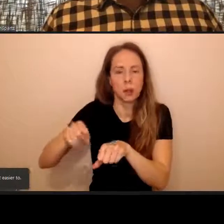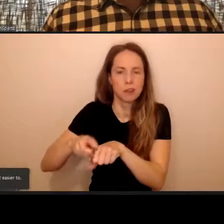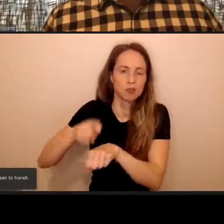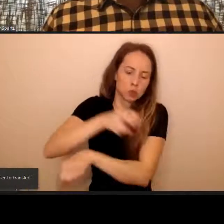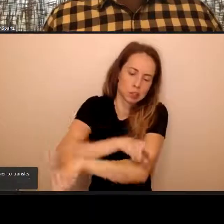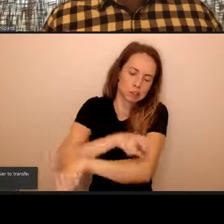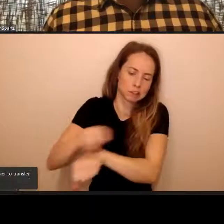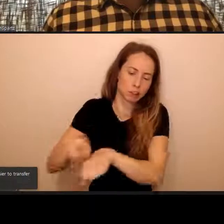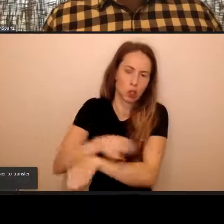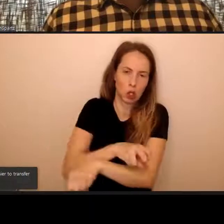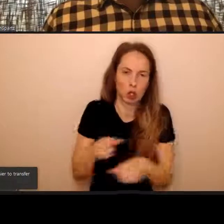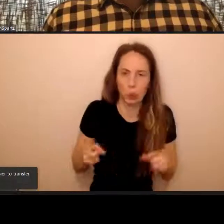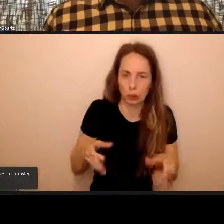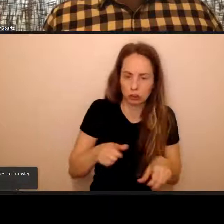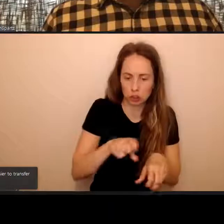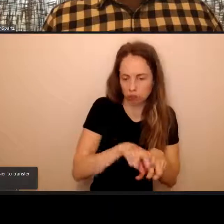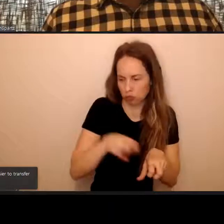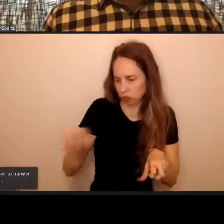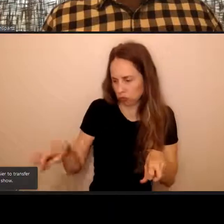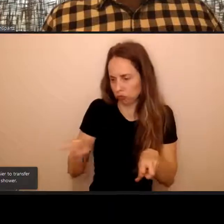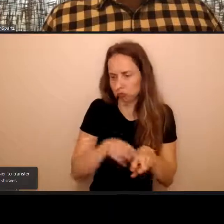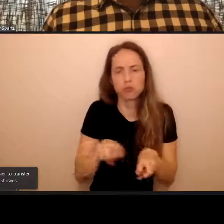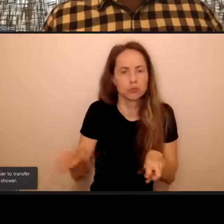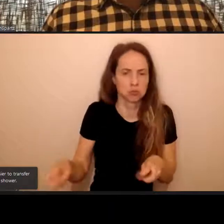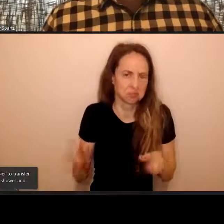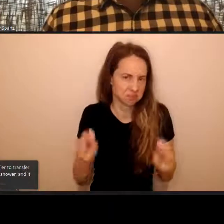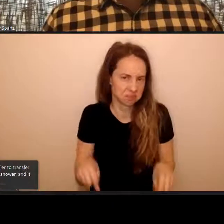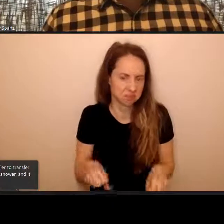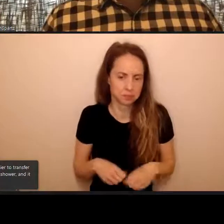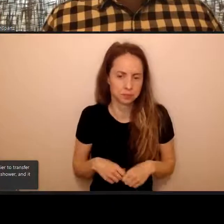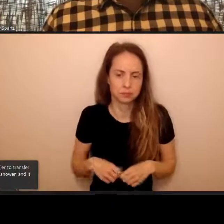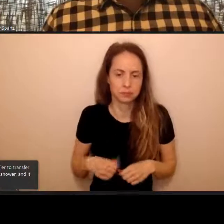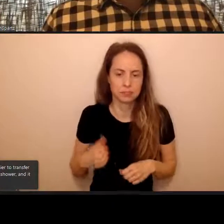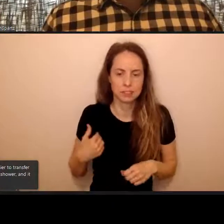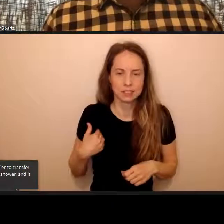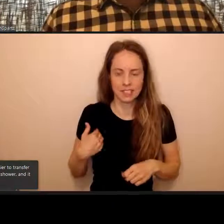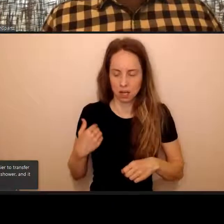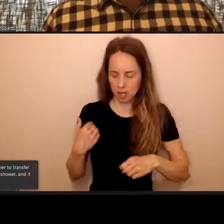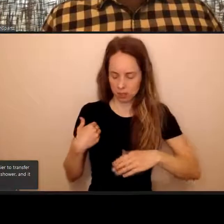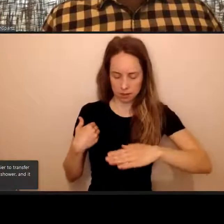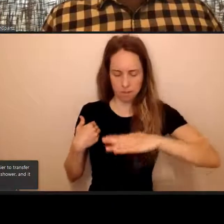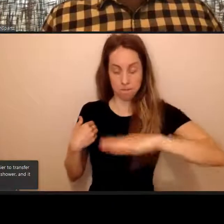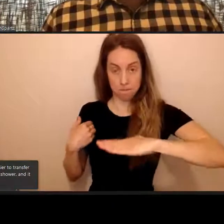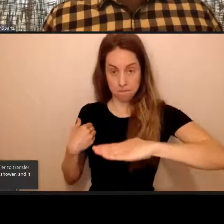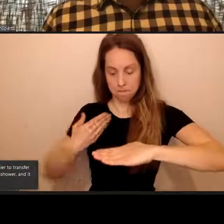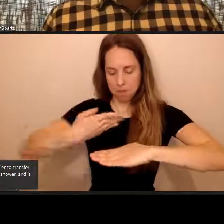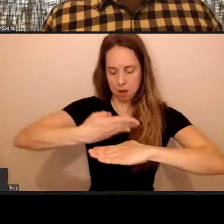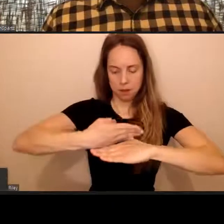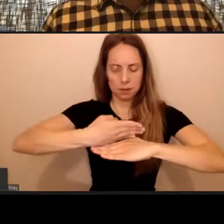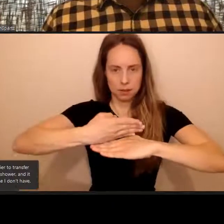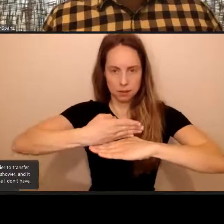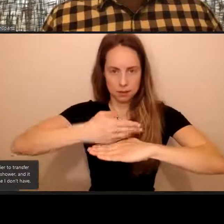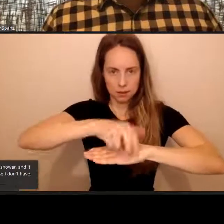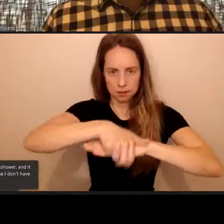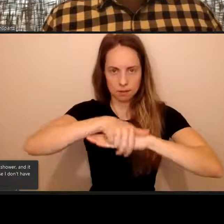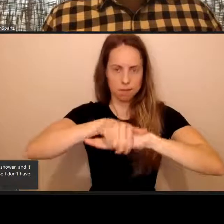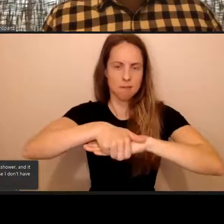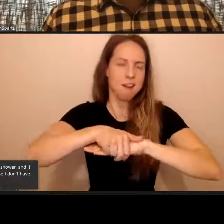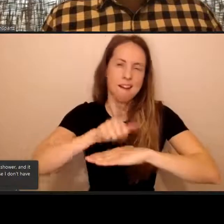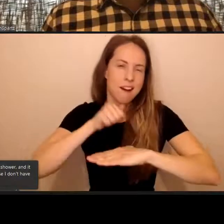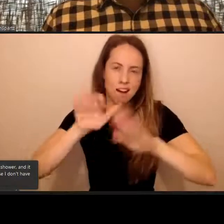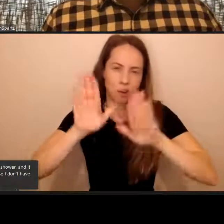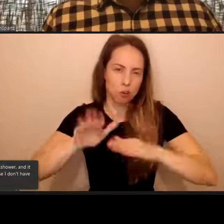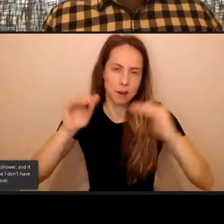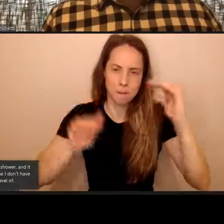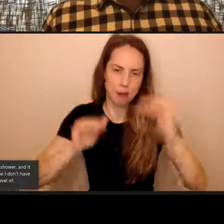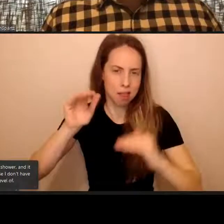transfer from your wheelchair into the shower. And it has a seat back as well, because I don't have good balance because of my